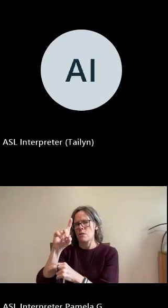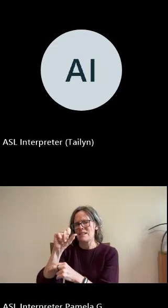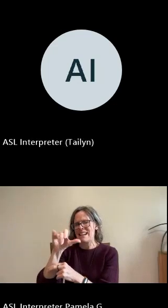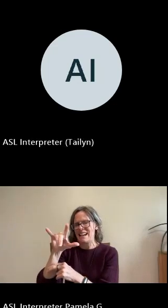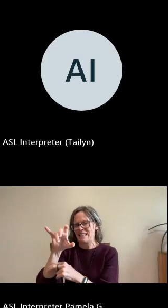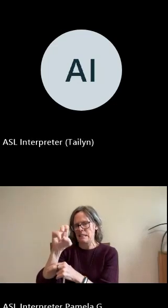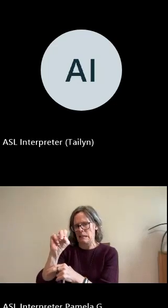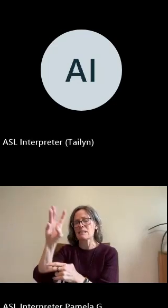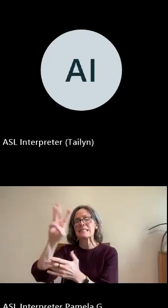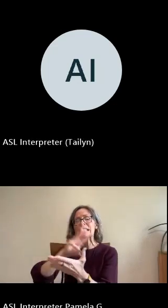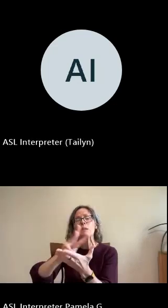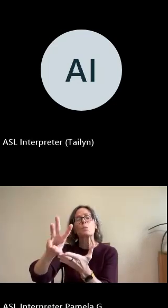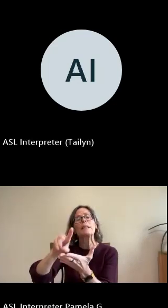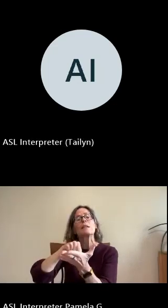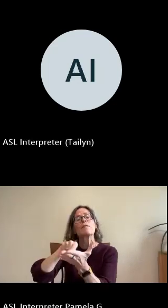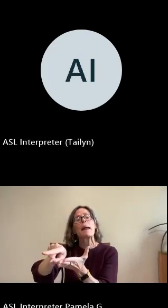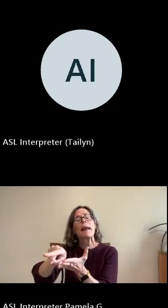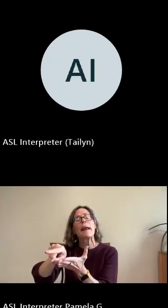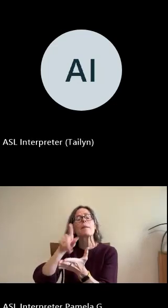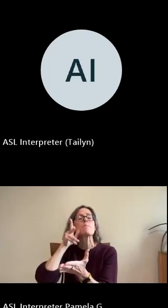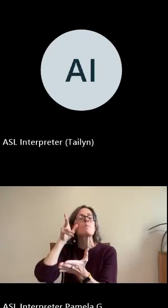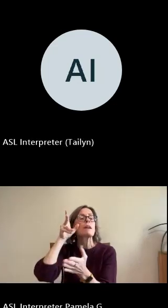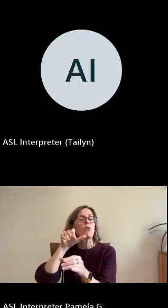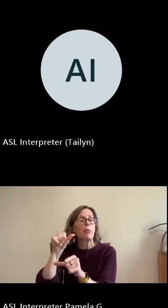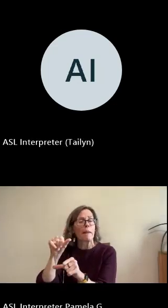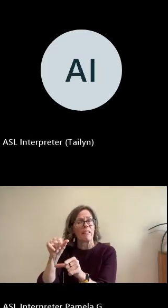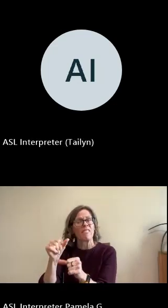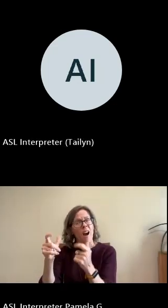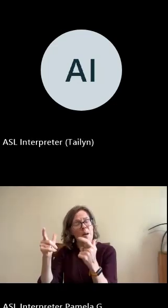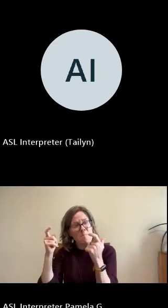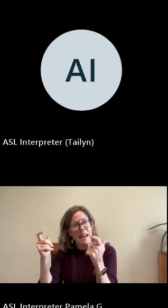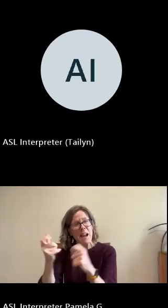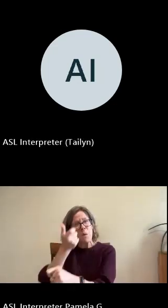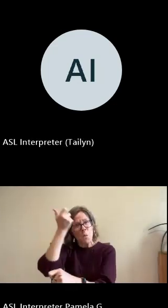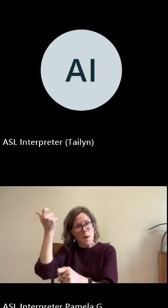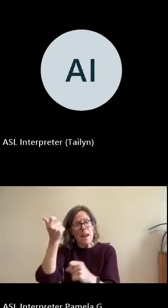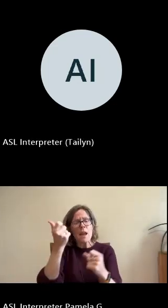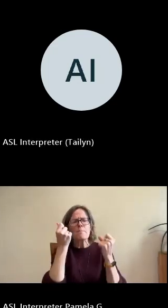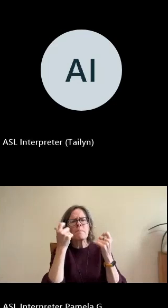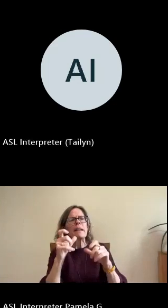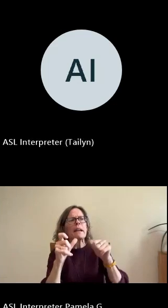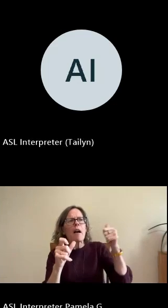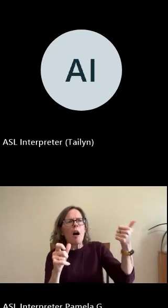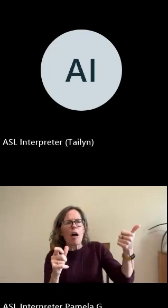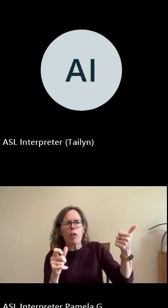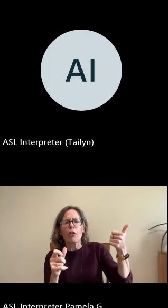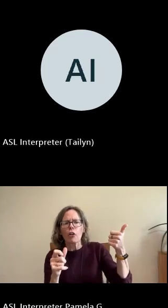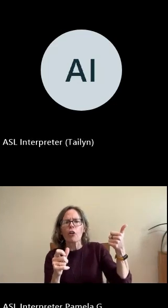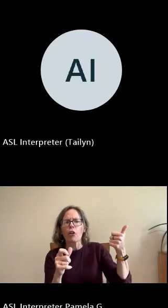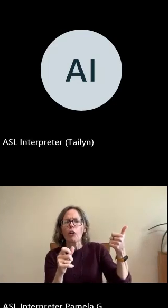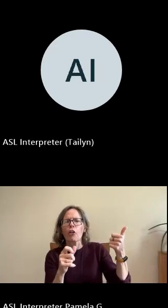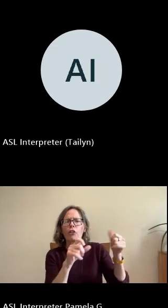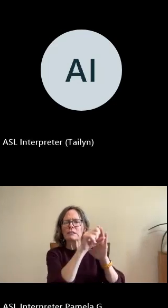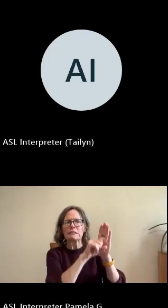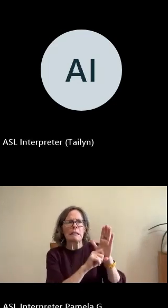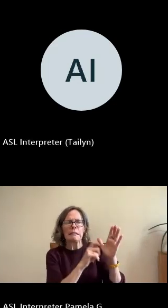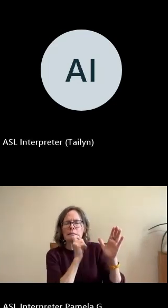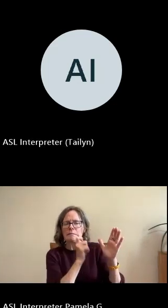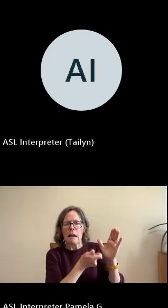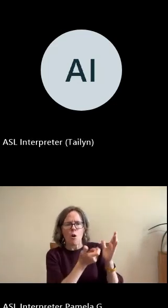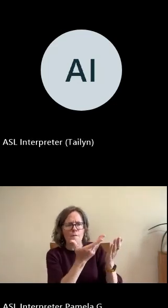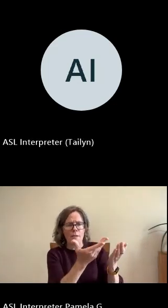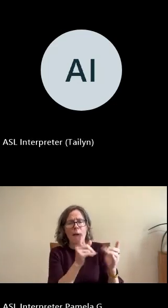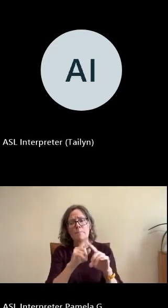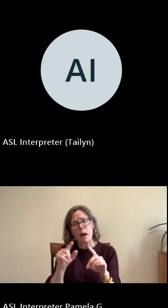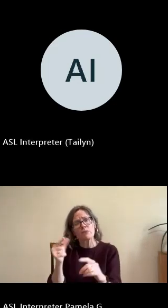that set a standard in Minnesota. Other, companies in Minnesota like General Mills started offering a similar benefit